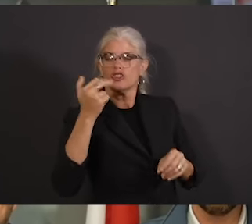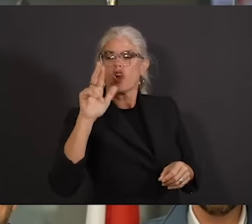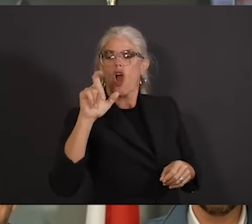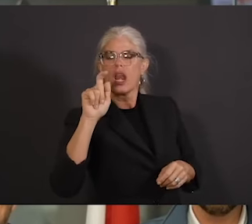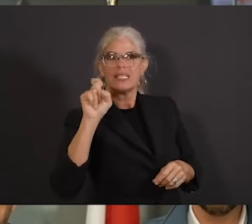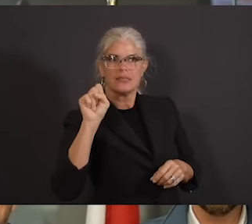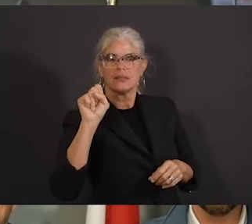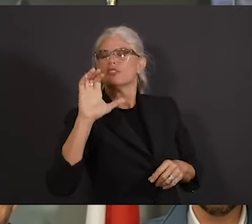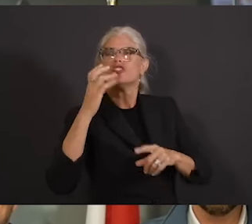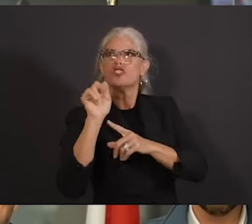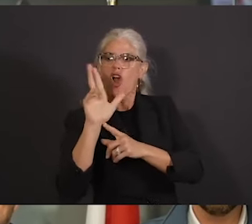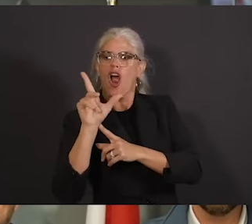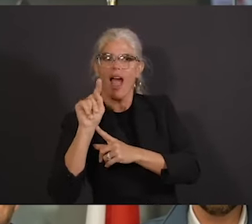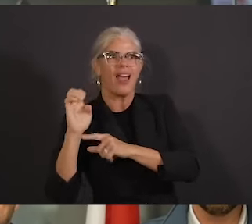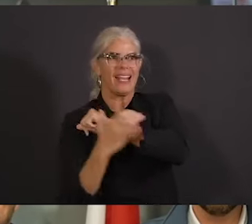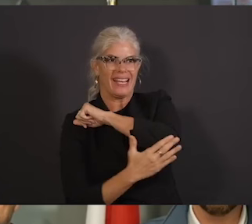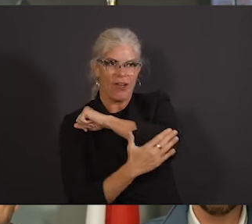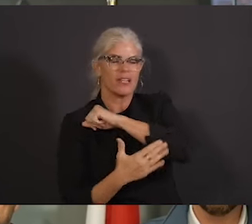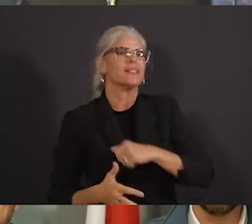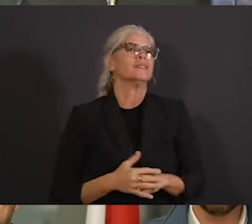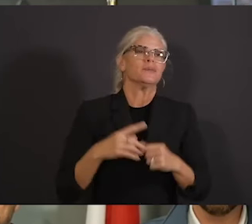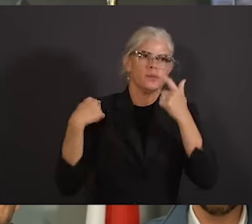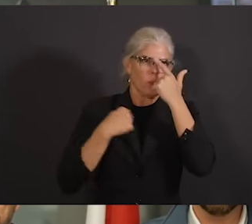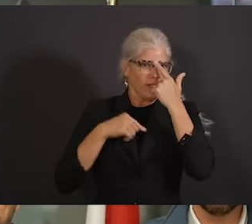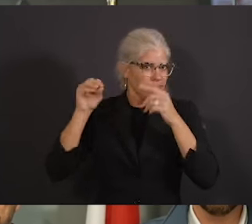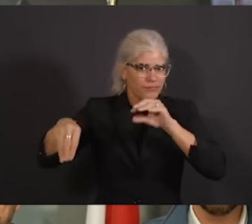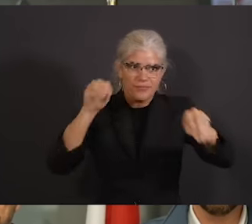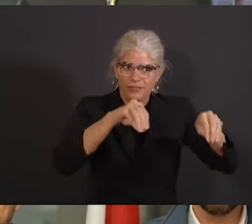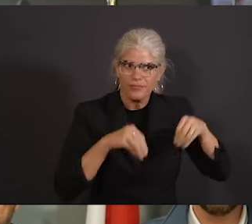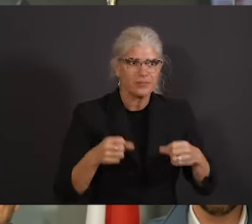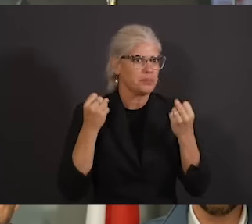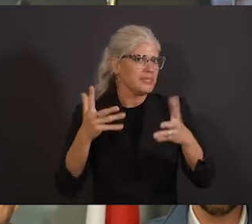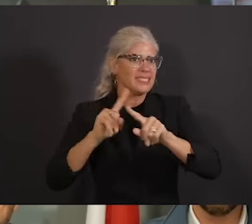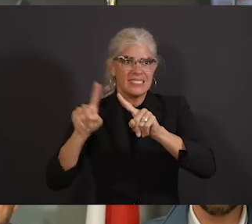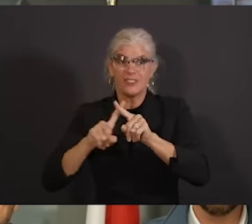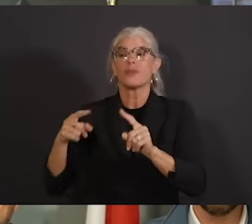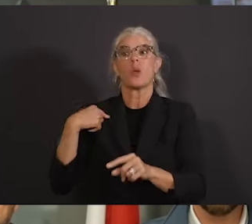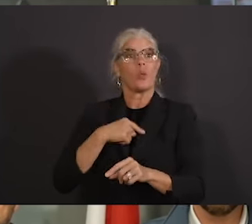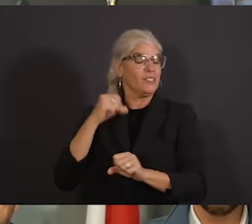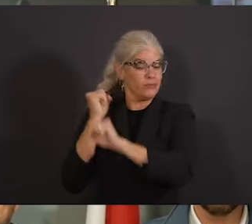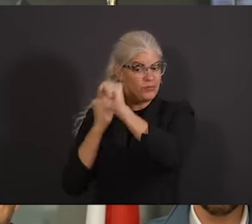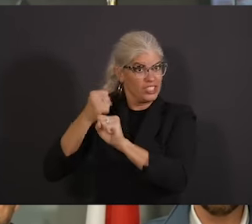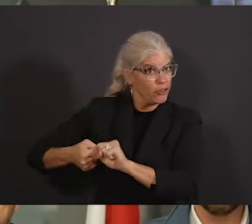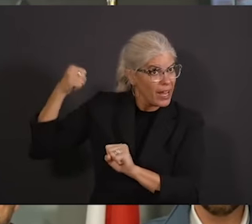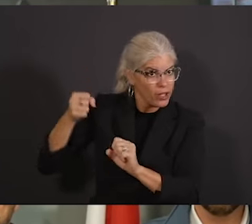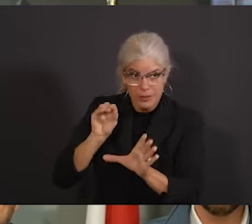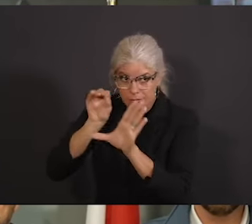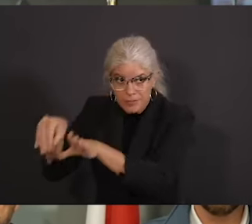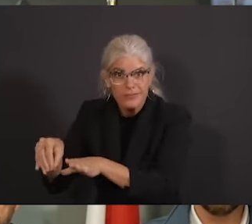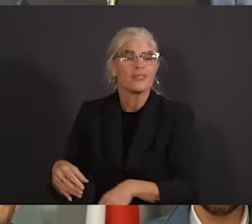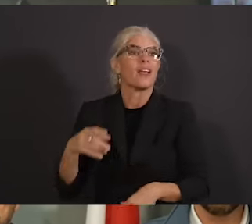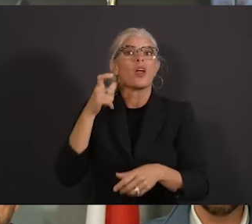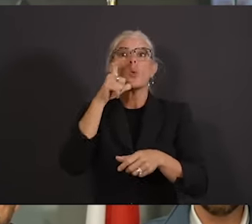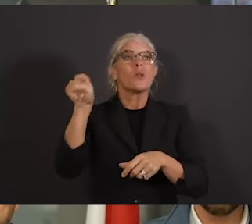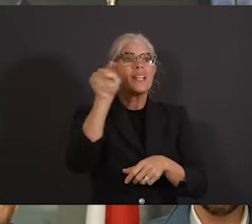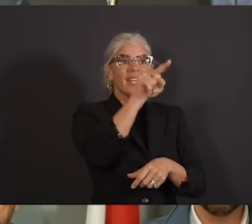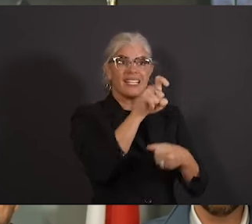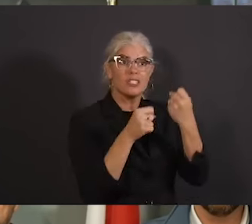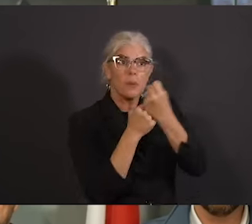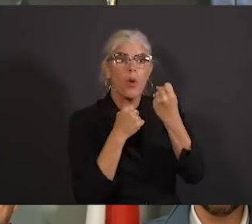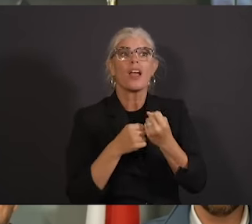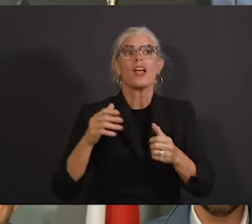community resource center in Hernando County. We've also deployed generators to support special needs sheltering